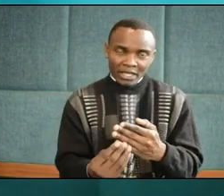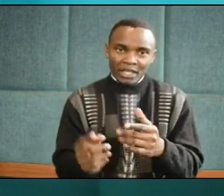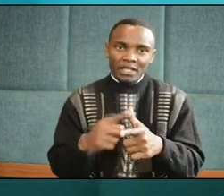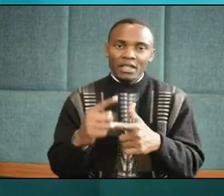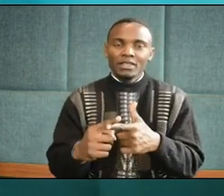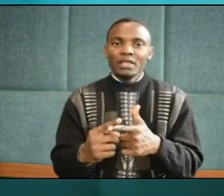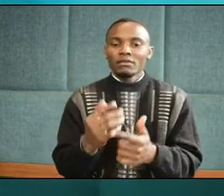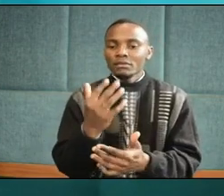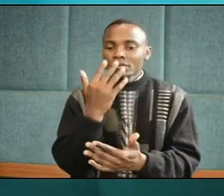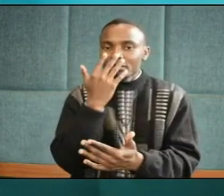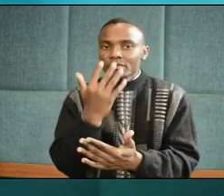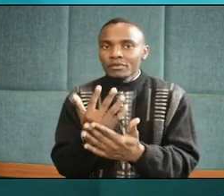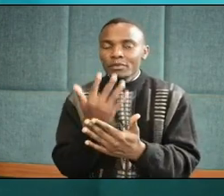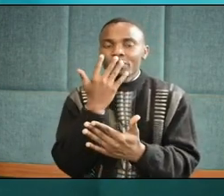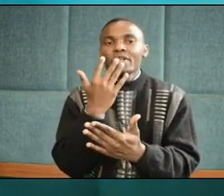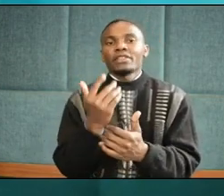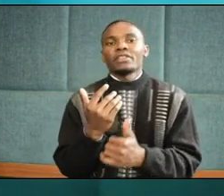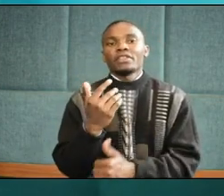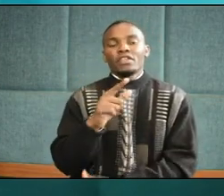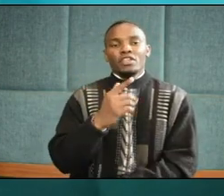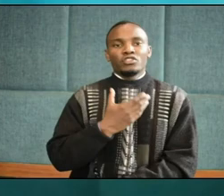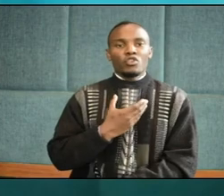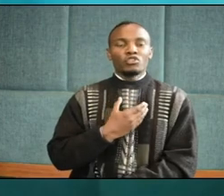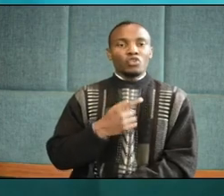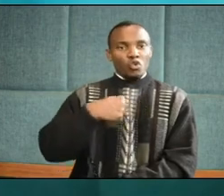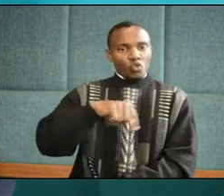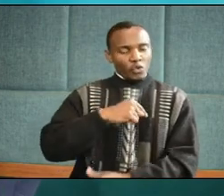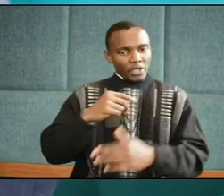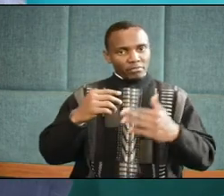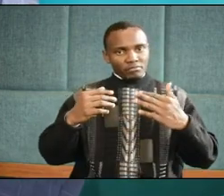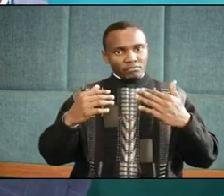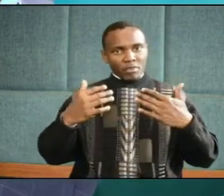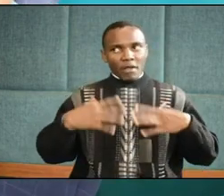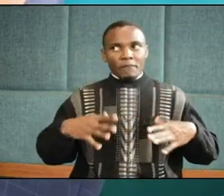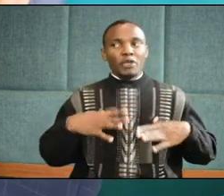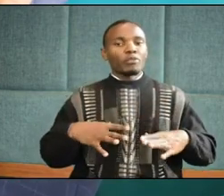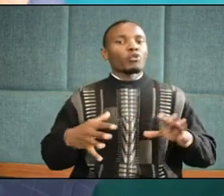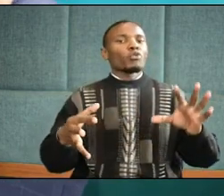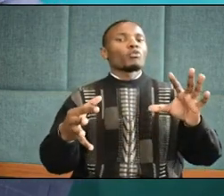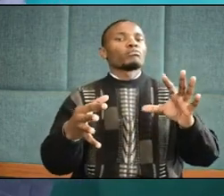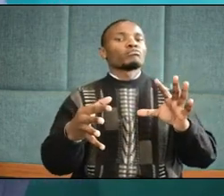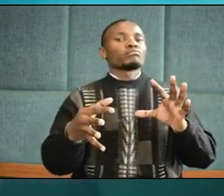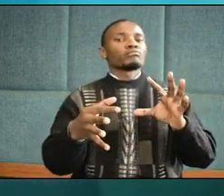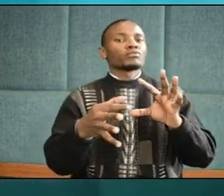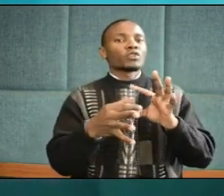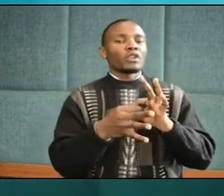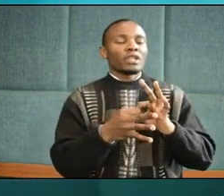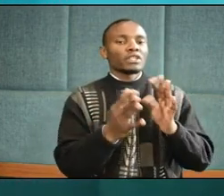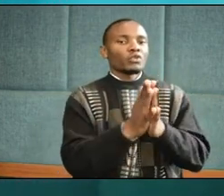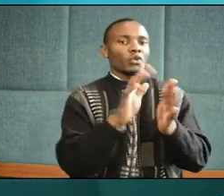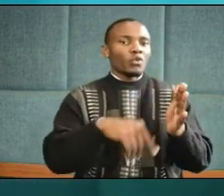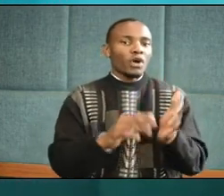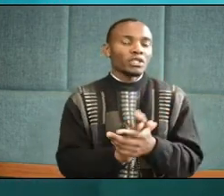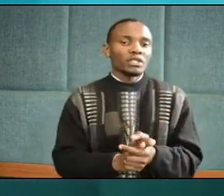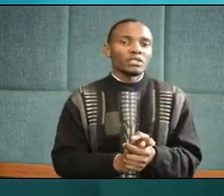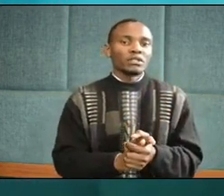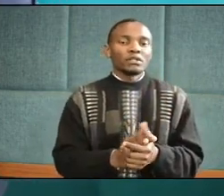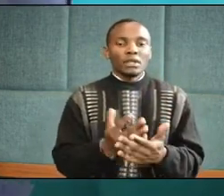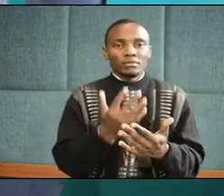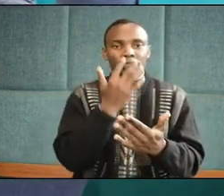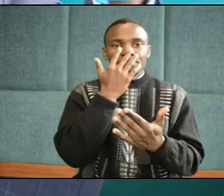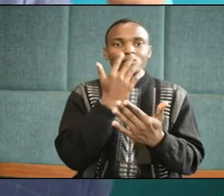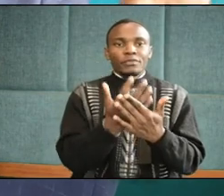own breath. So as human beings, we are a combination of the breath of